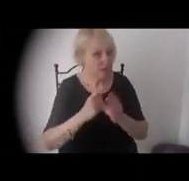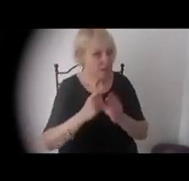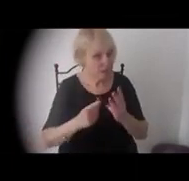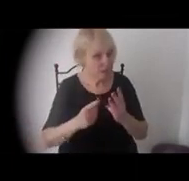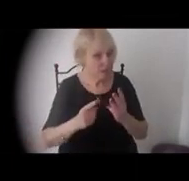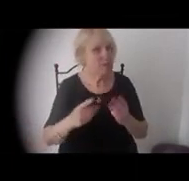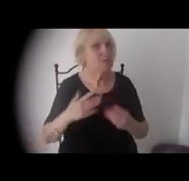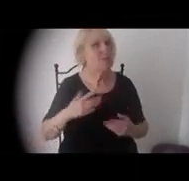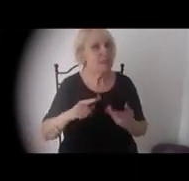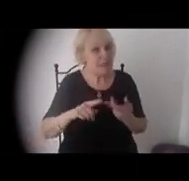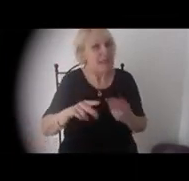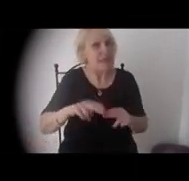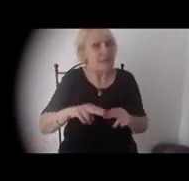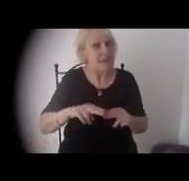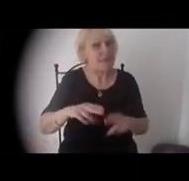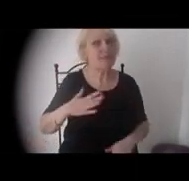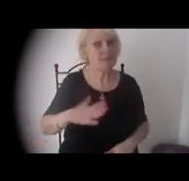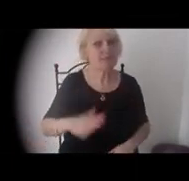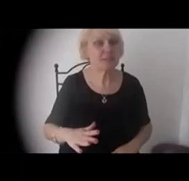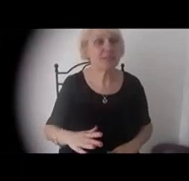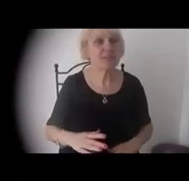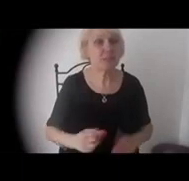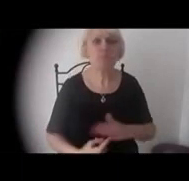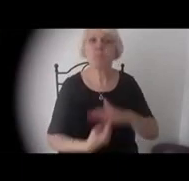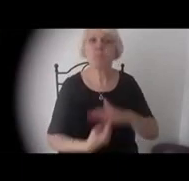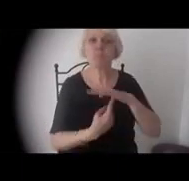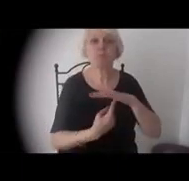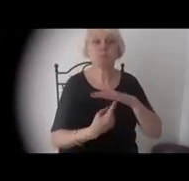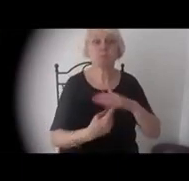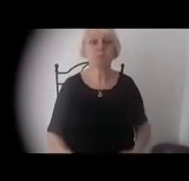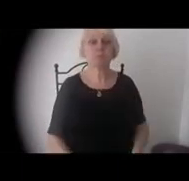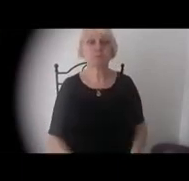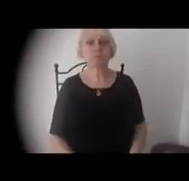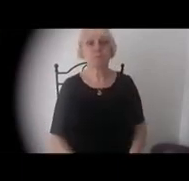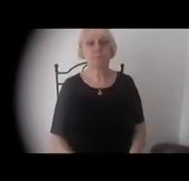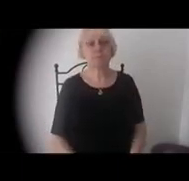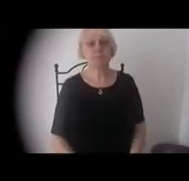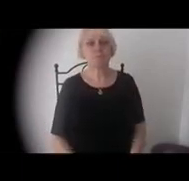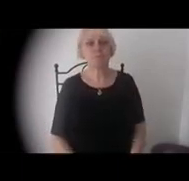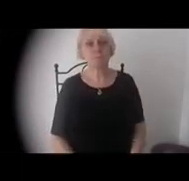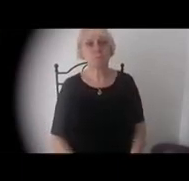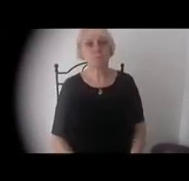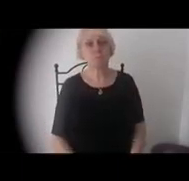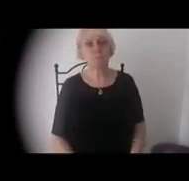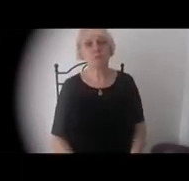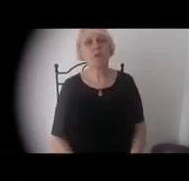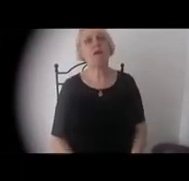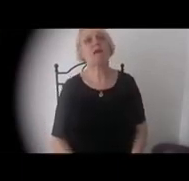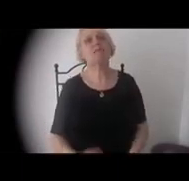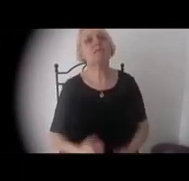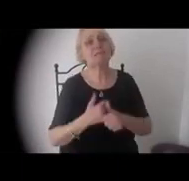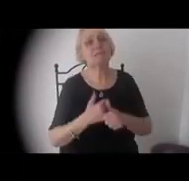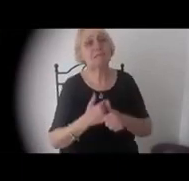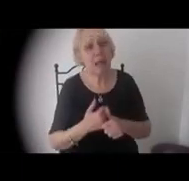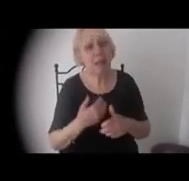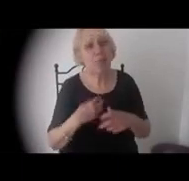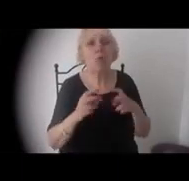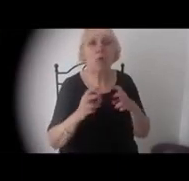needed has been important, and it's, I think it's enabled us to keep in touch with our young people